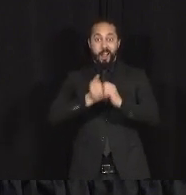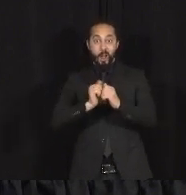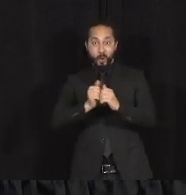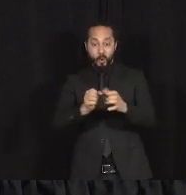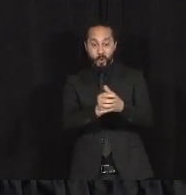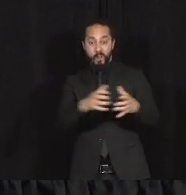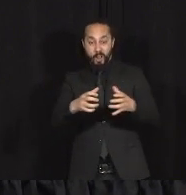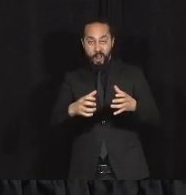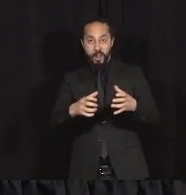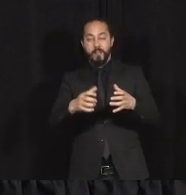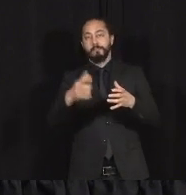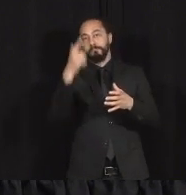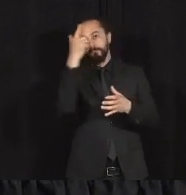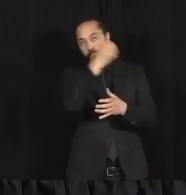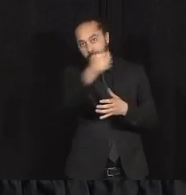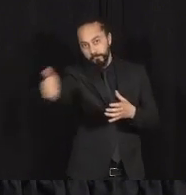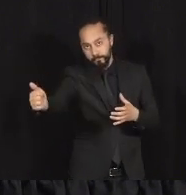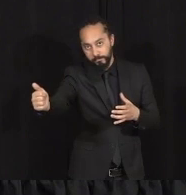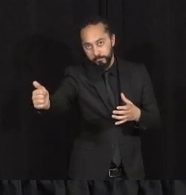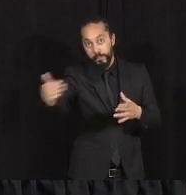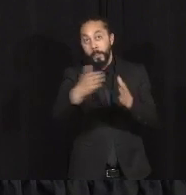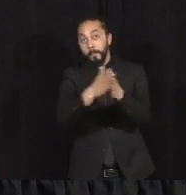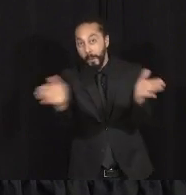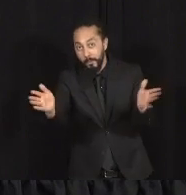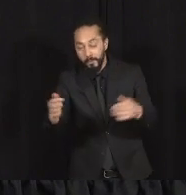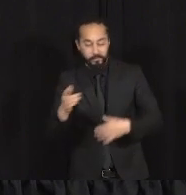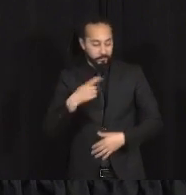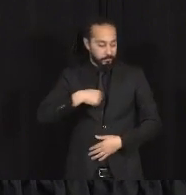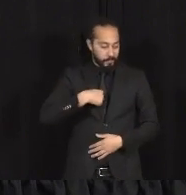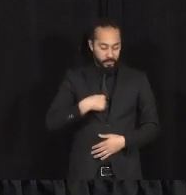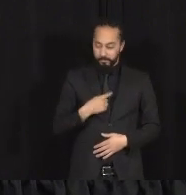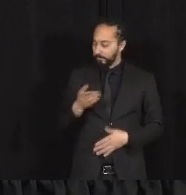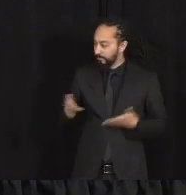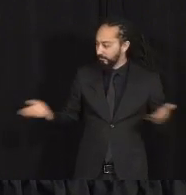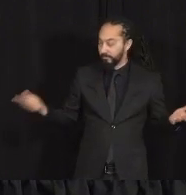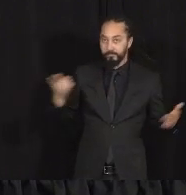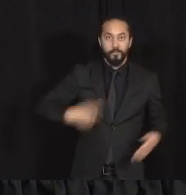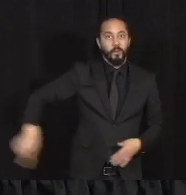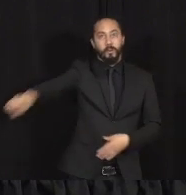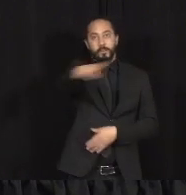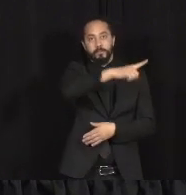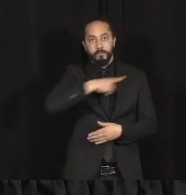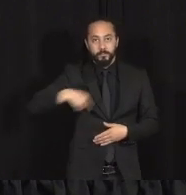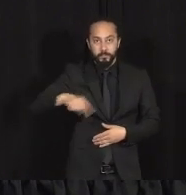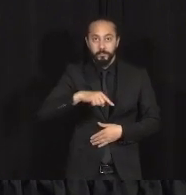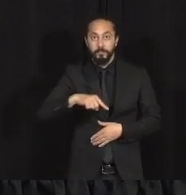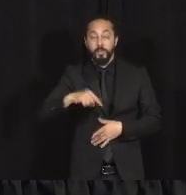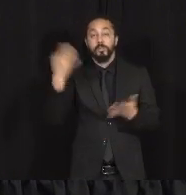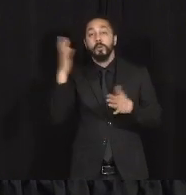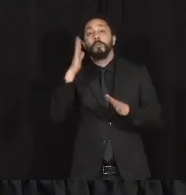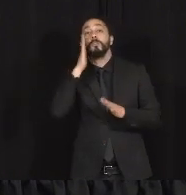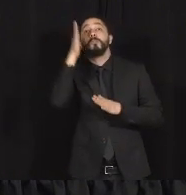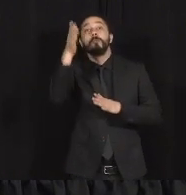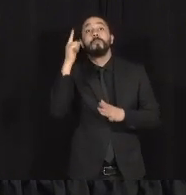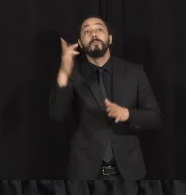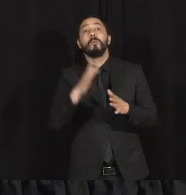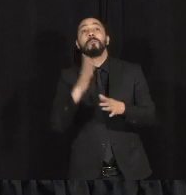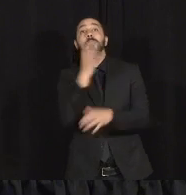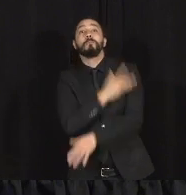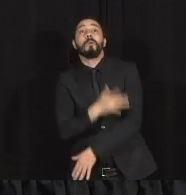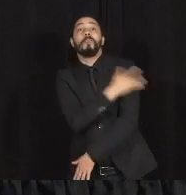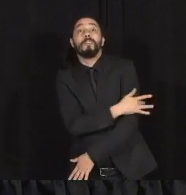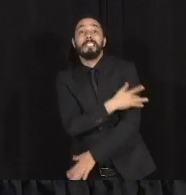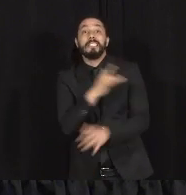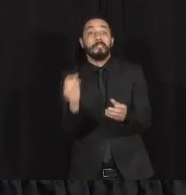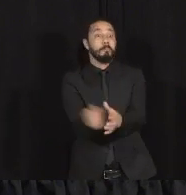hands. We can change the outcome for the province by staying at home and physically